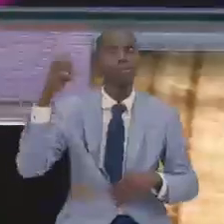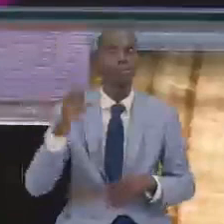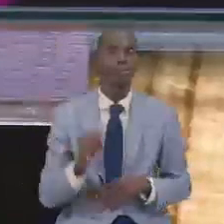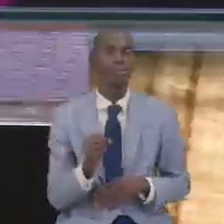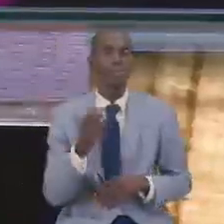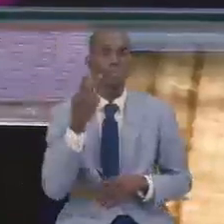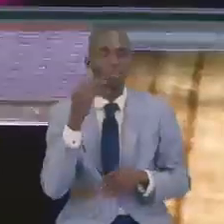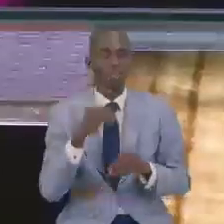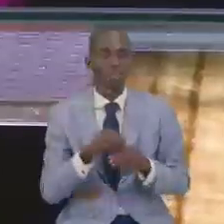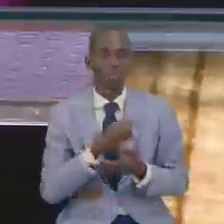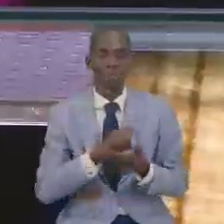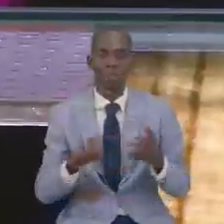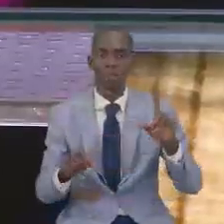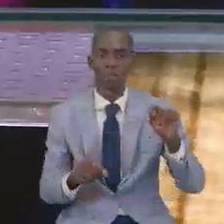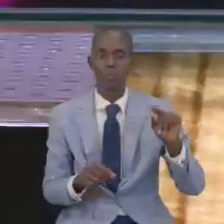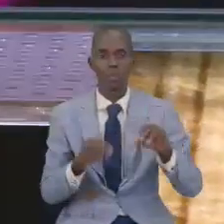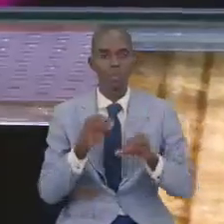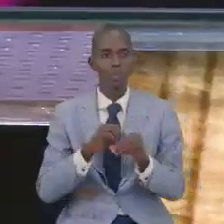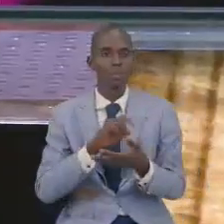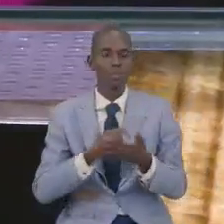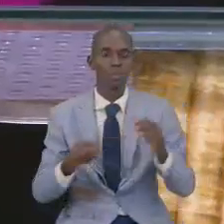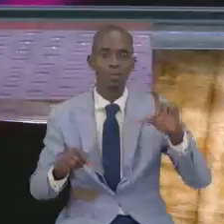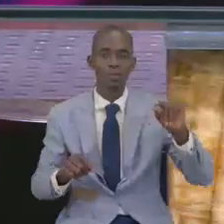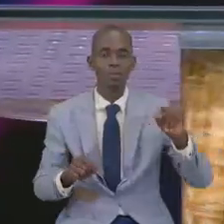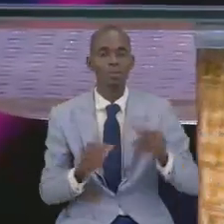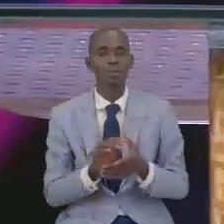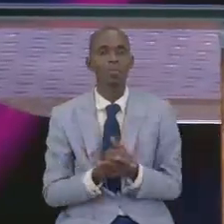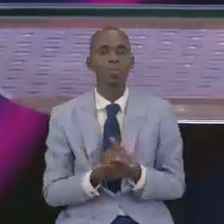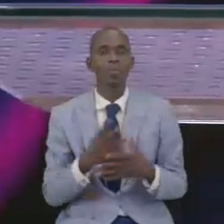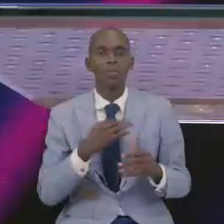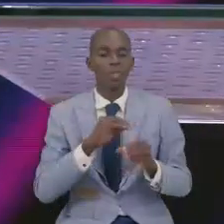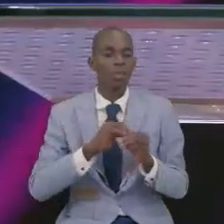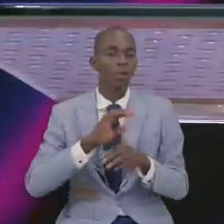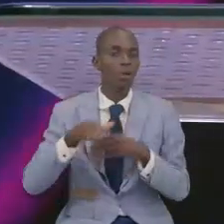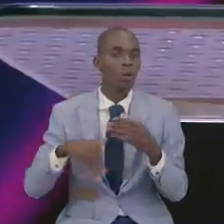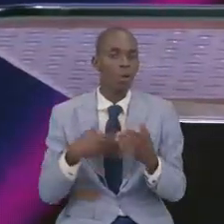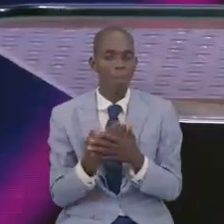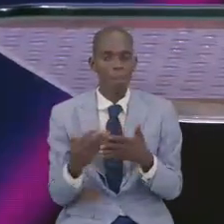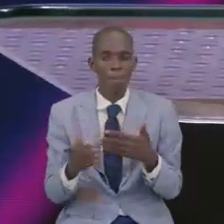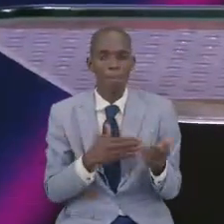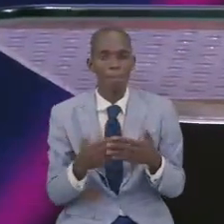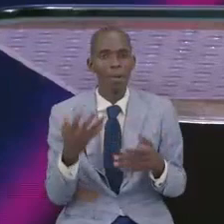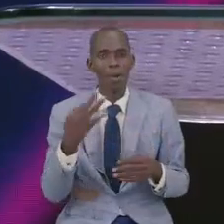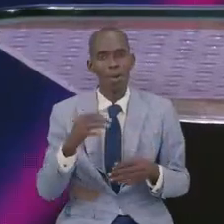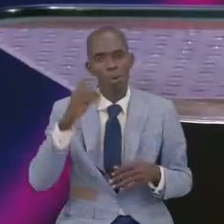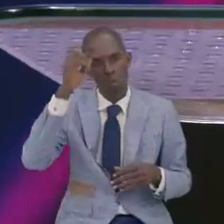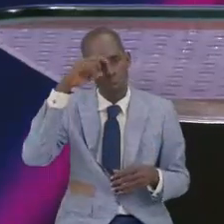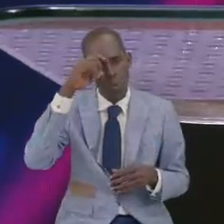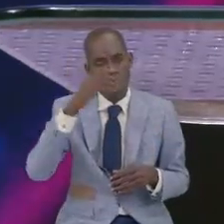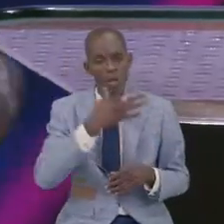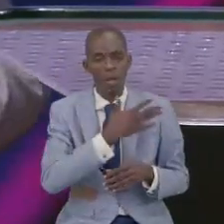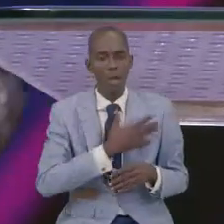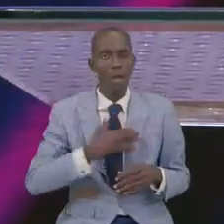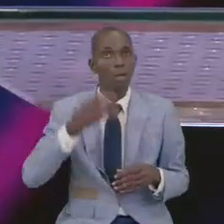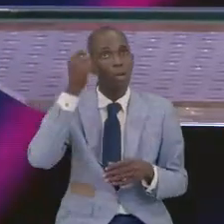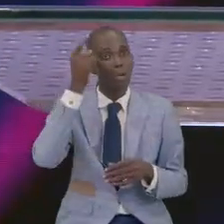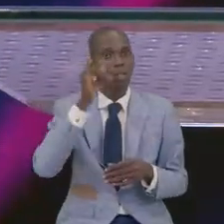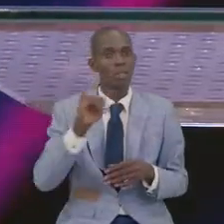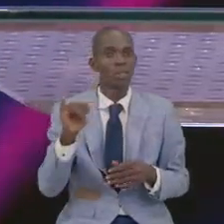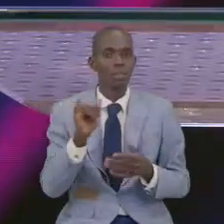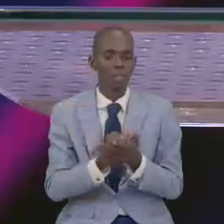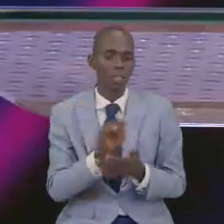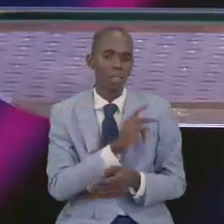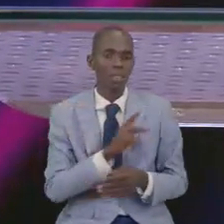at verse 20. In verse 20, it tells us, and in all matters of wisdom and understanding that the